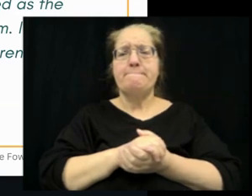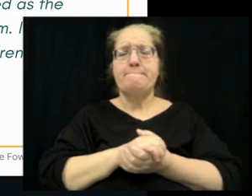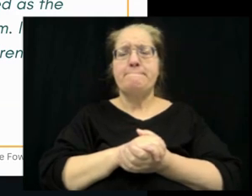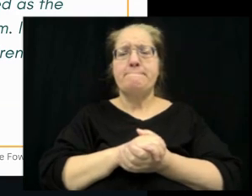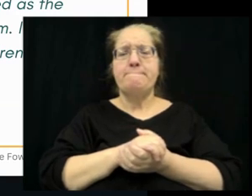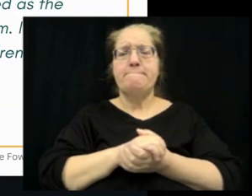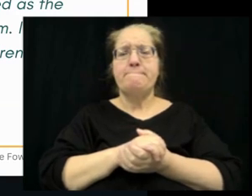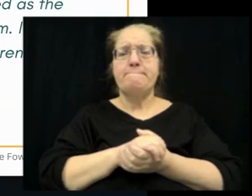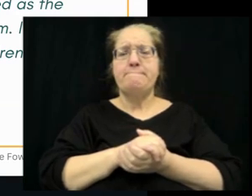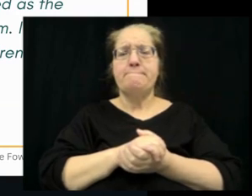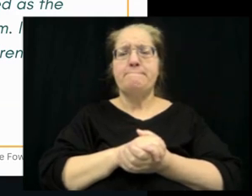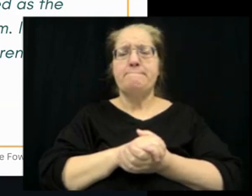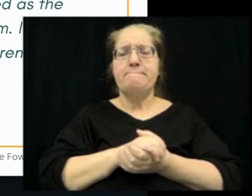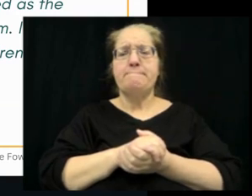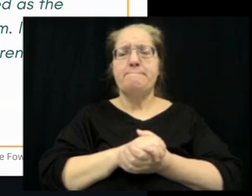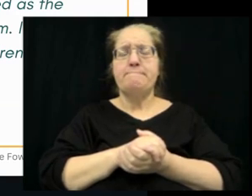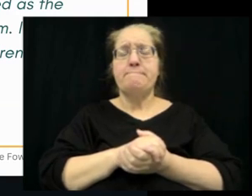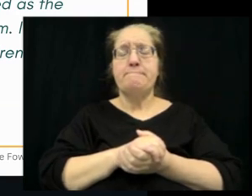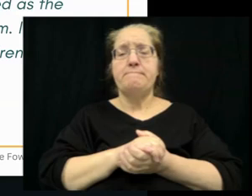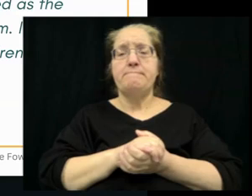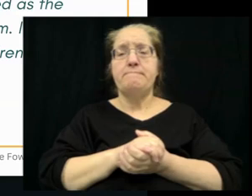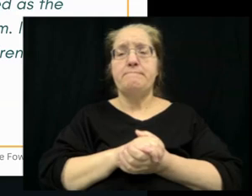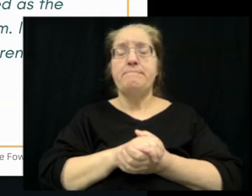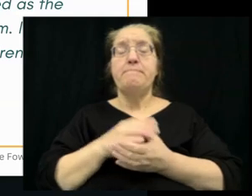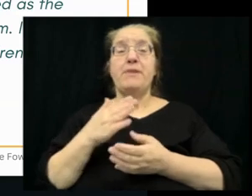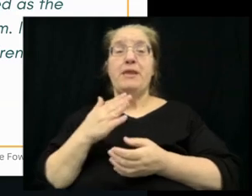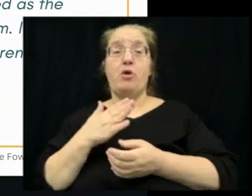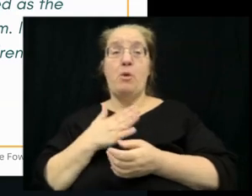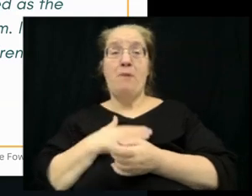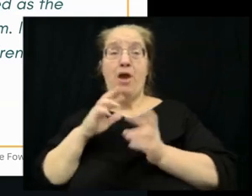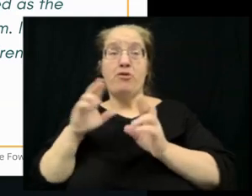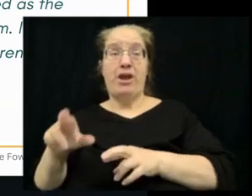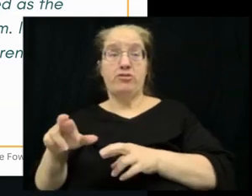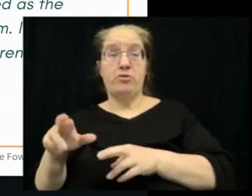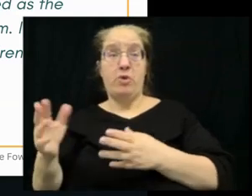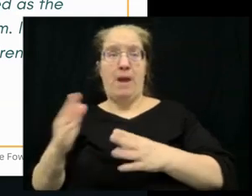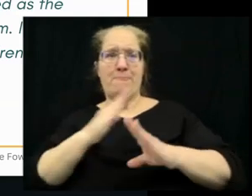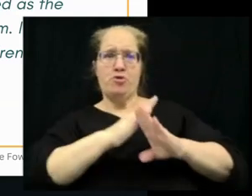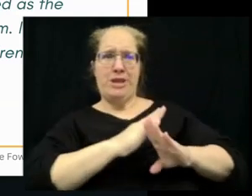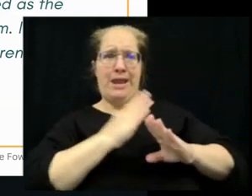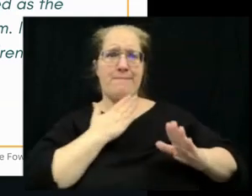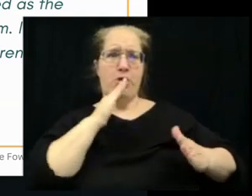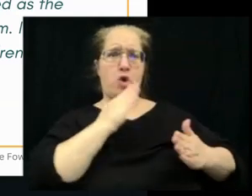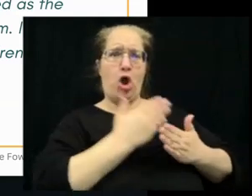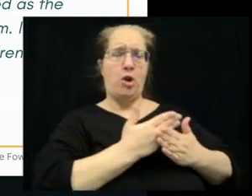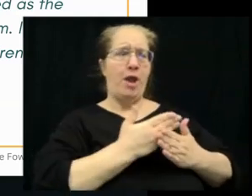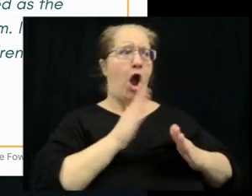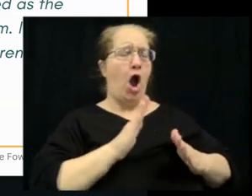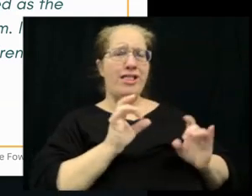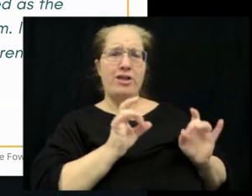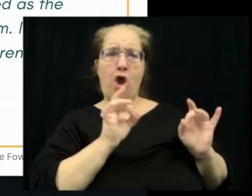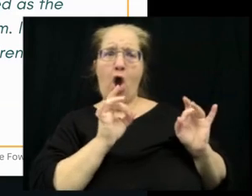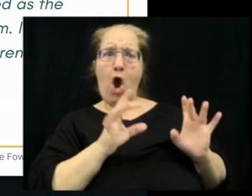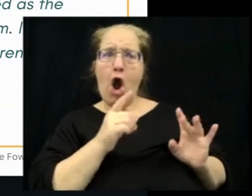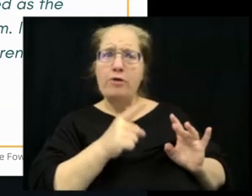think as a parent, my initial reaction was to protect her then. I was like, oh, that's awful. Like, I started